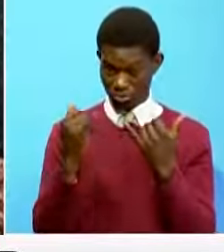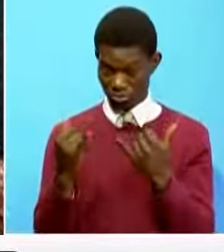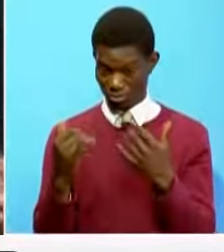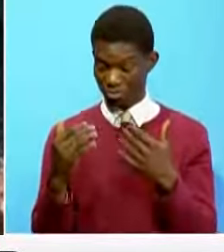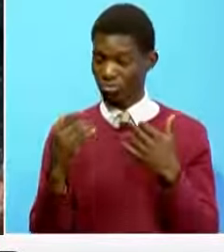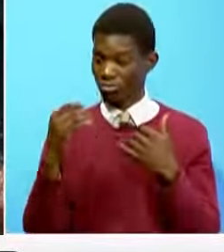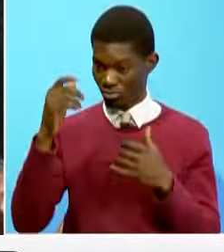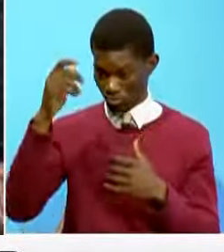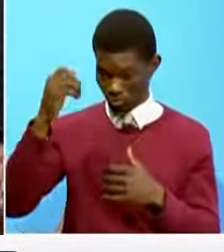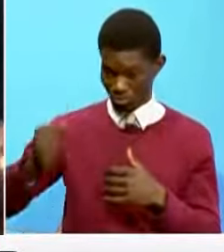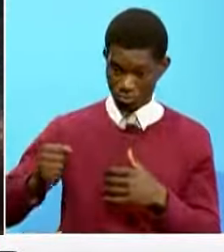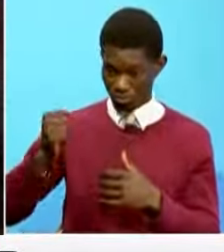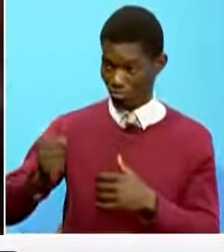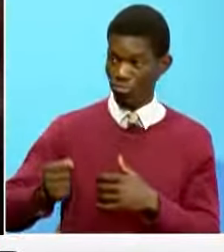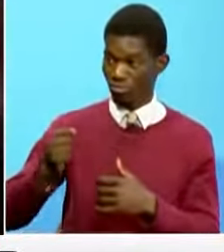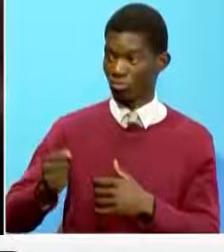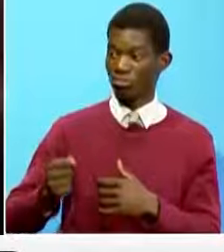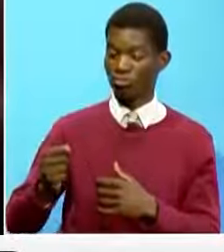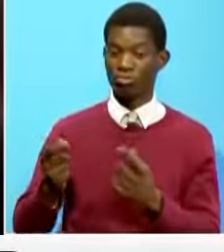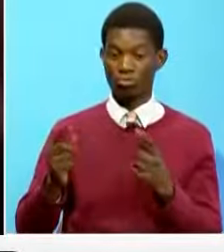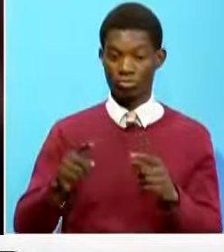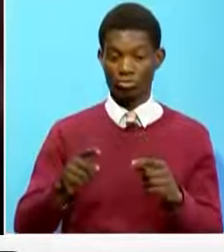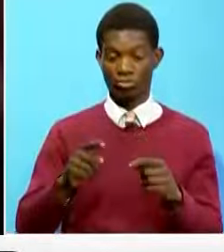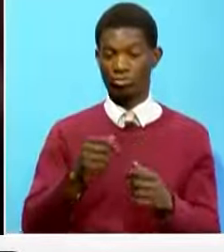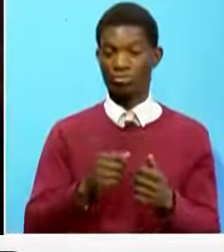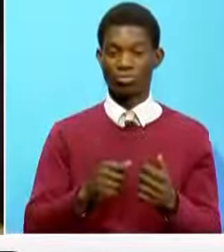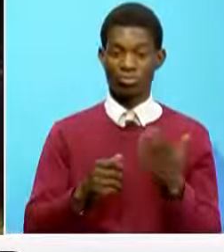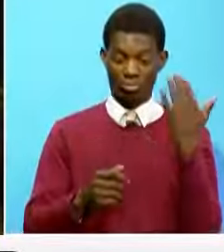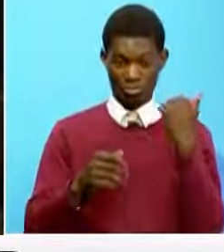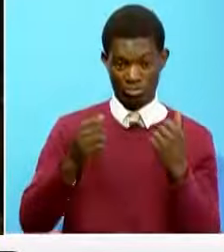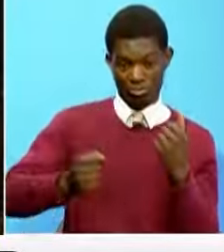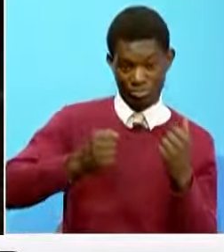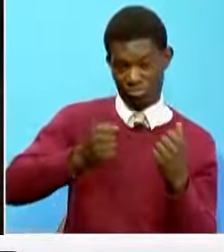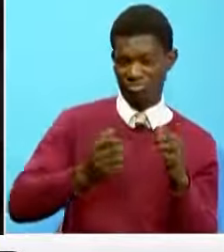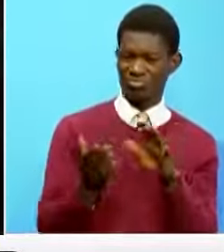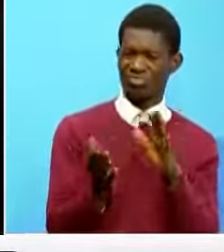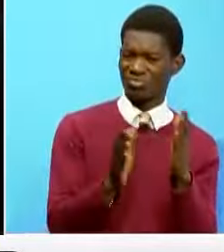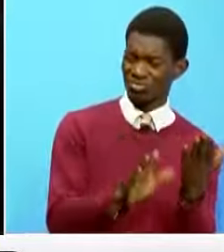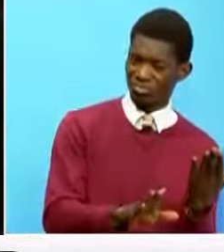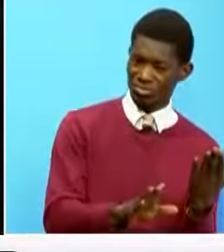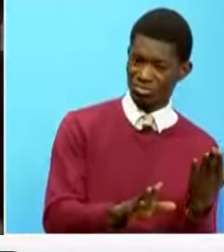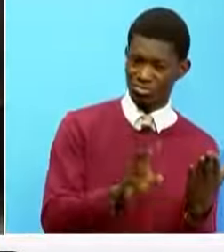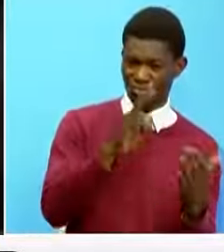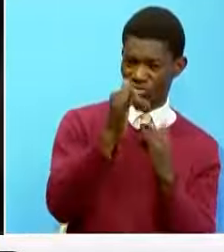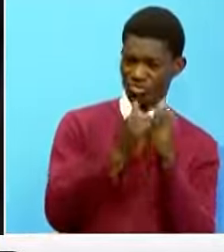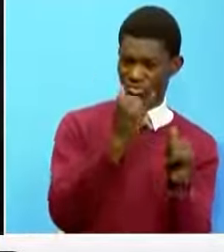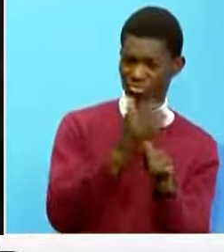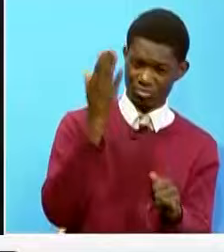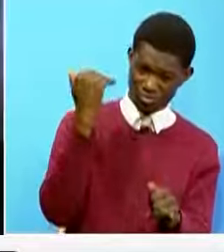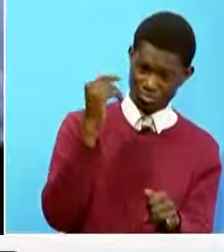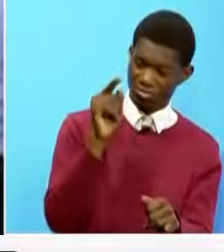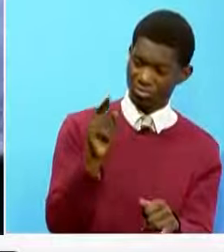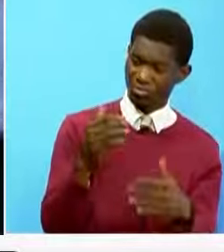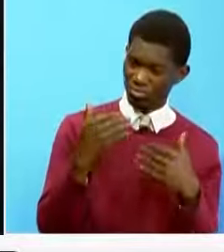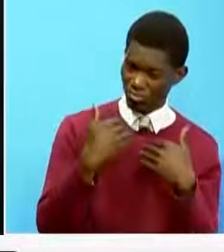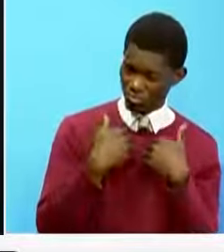that occurred due to the passing on of the late senior chief Musele, the third, who died nearly 2 years ago.